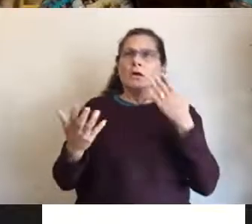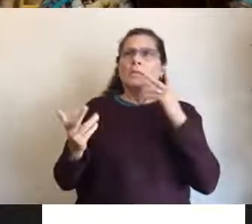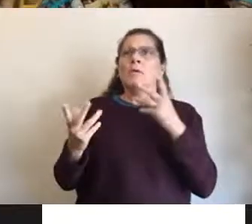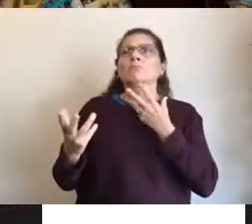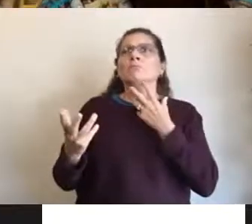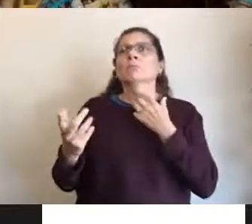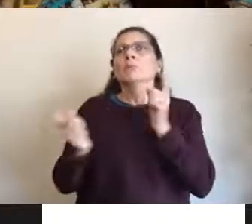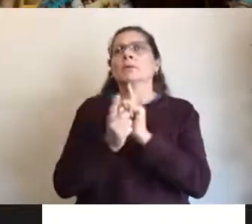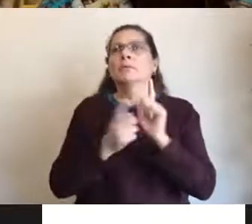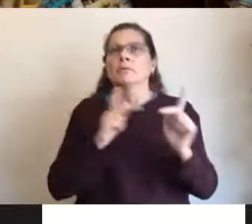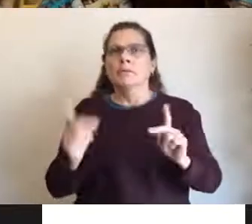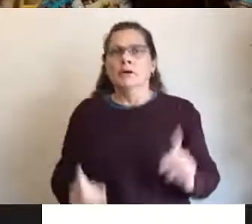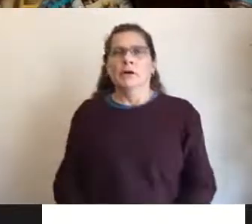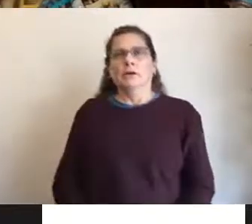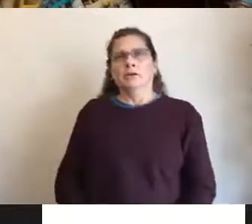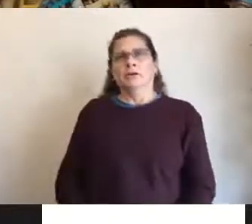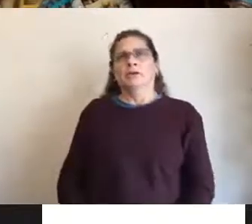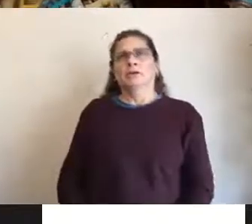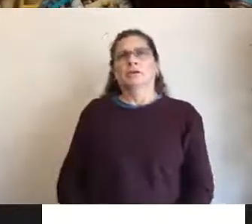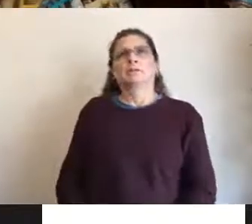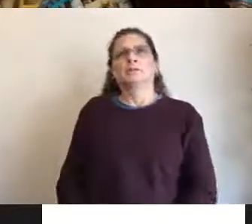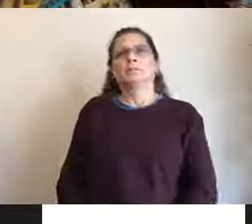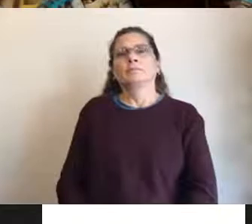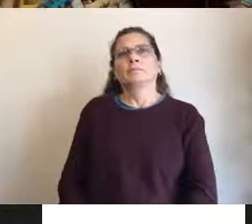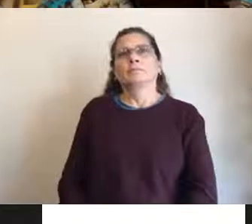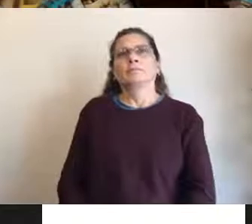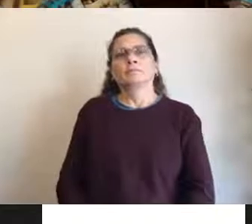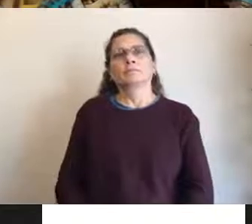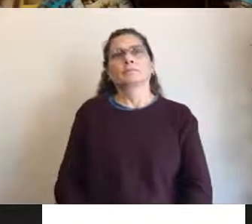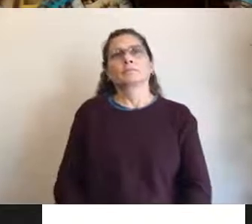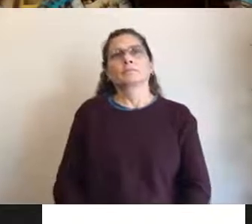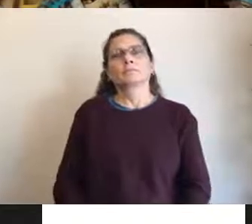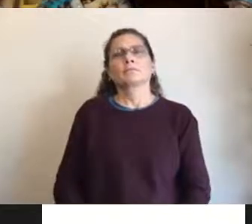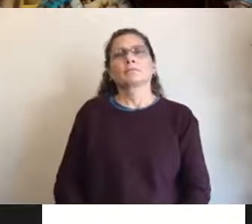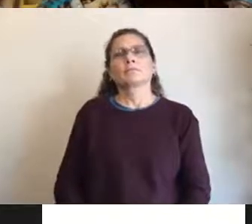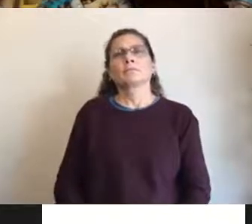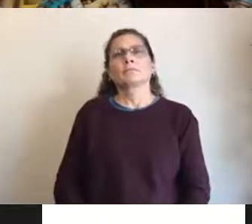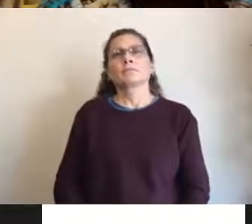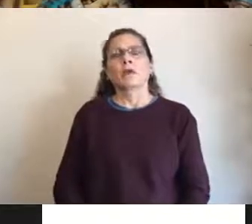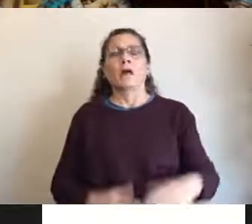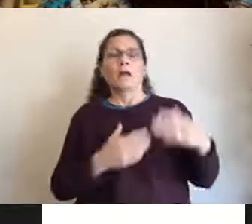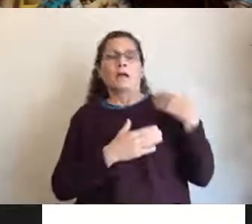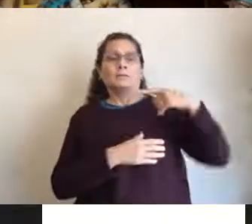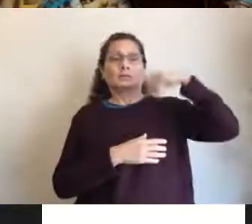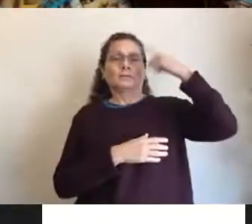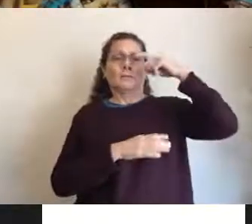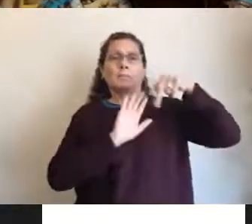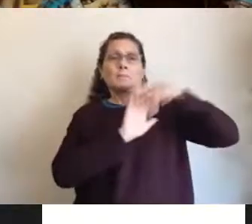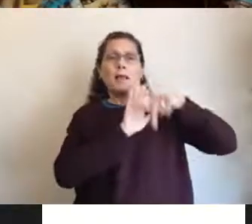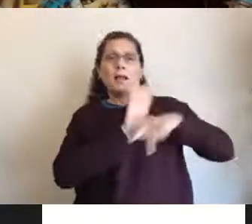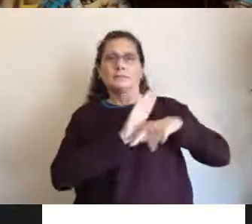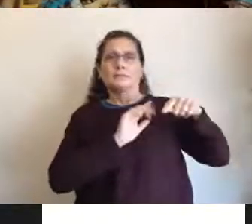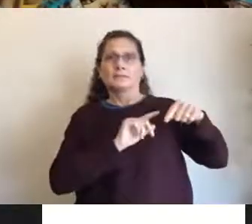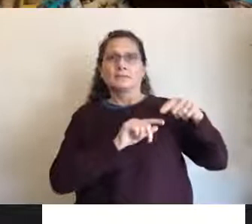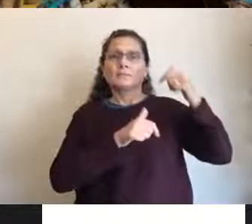to utilize sidewalks, parking lanes, and travel lanes for expanded sitting accommodations. And you probably have seen this in different parts of the